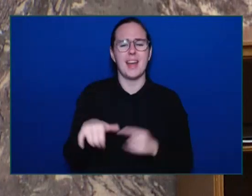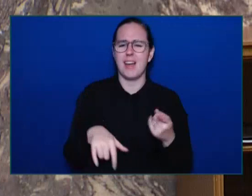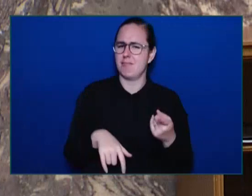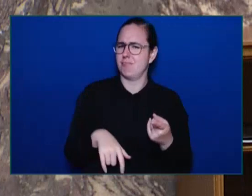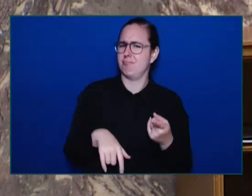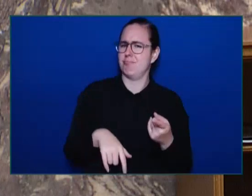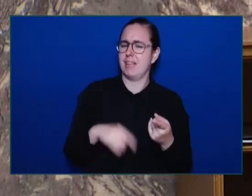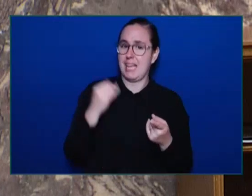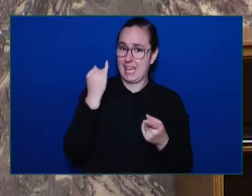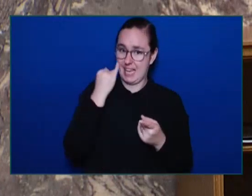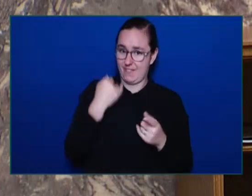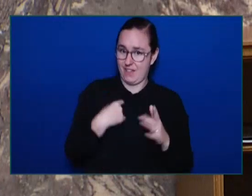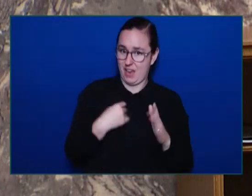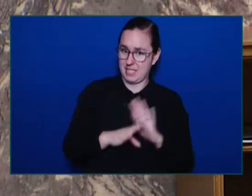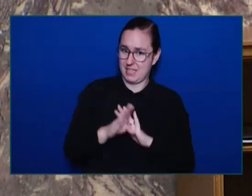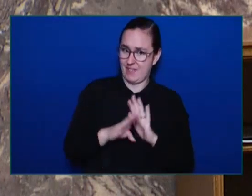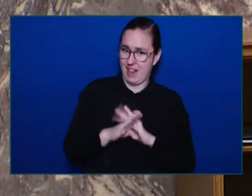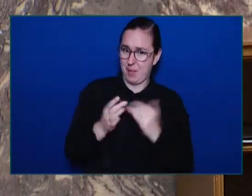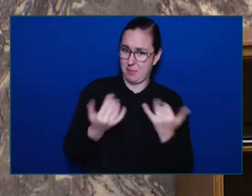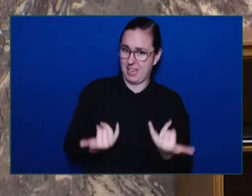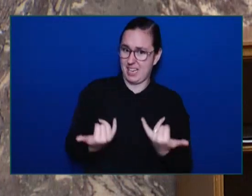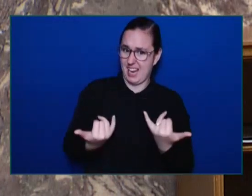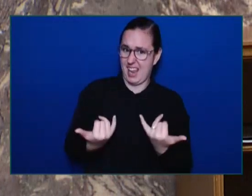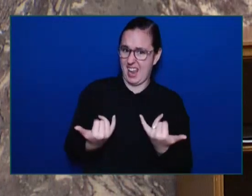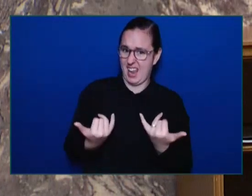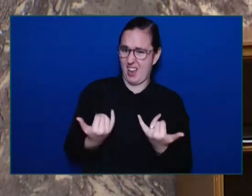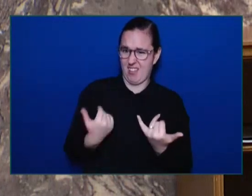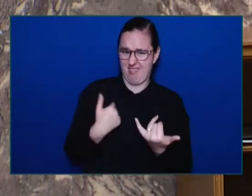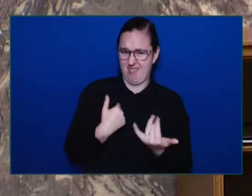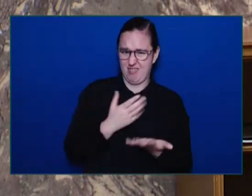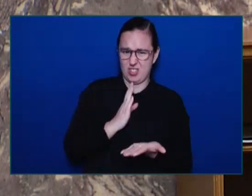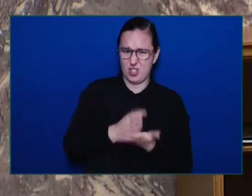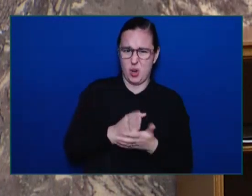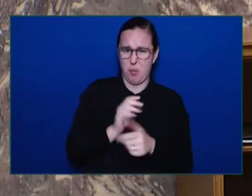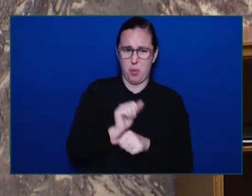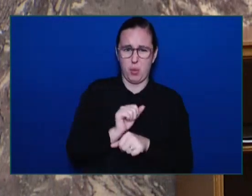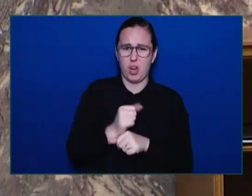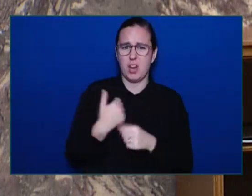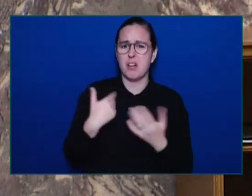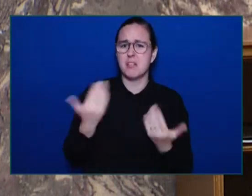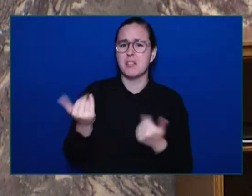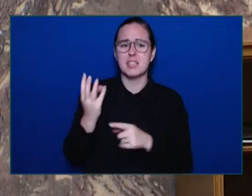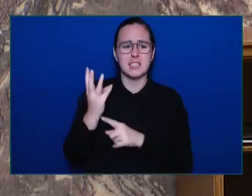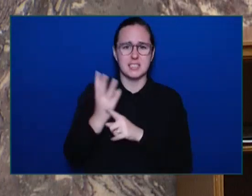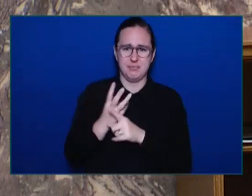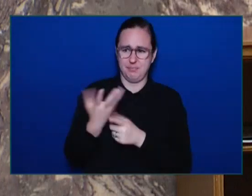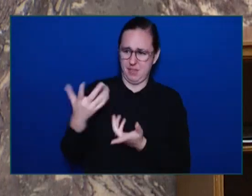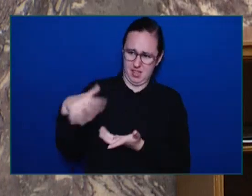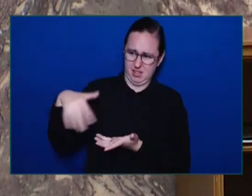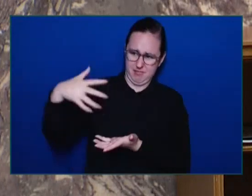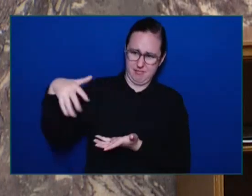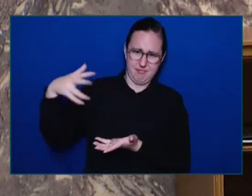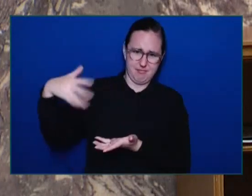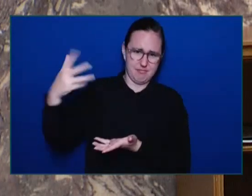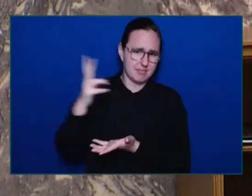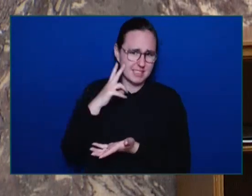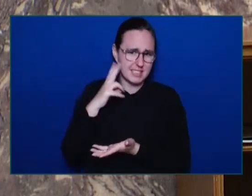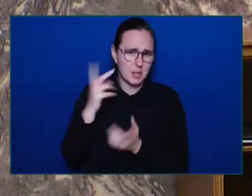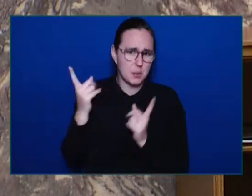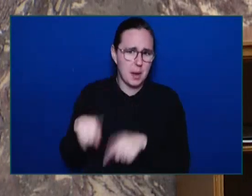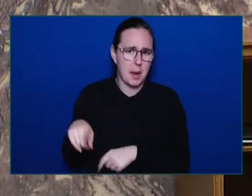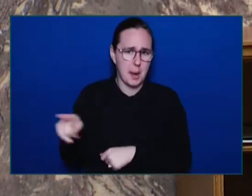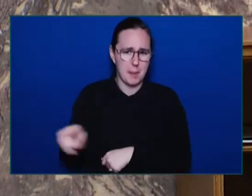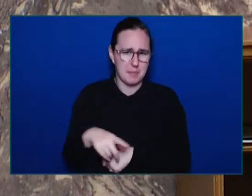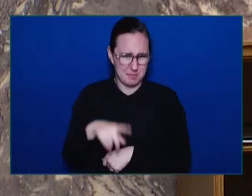wait 6 months, end quote. This will have a disastrous impact on building much needed housing in our